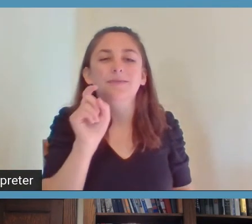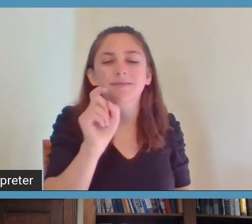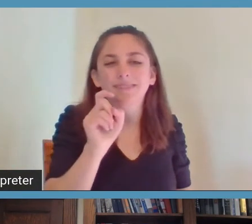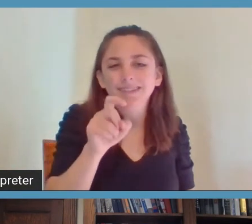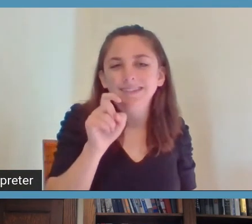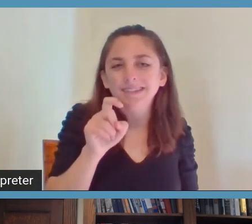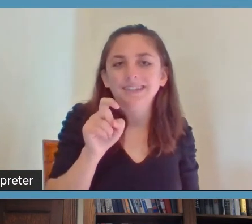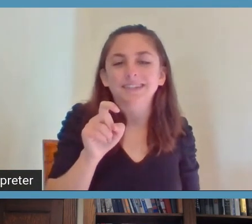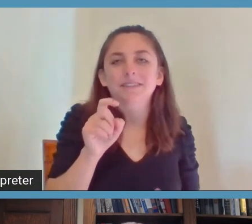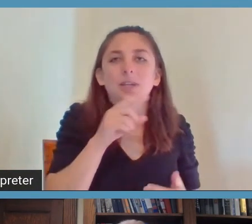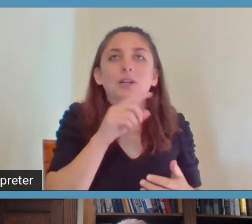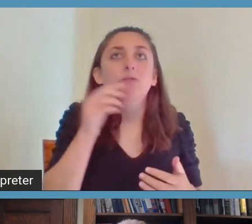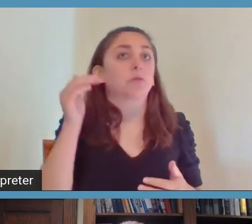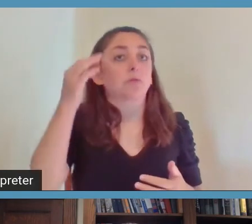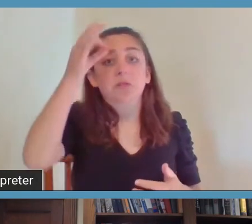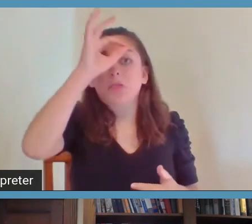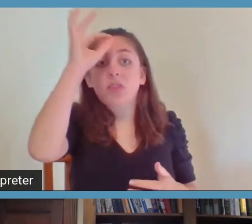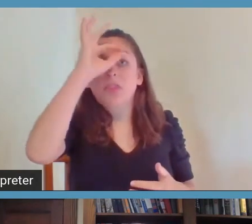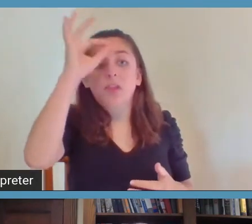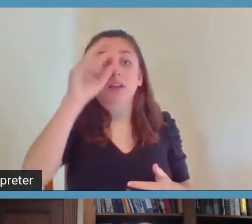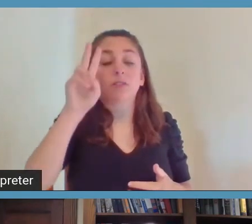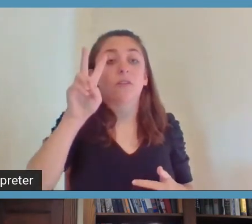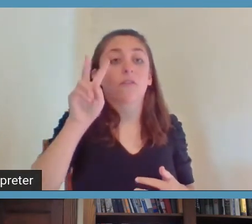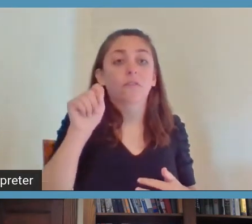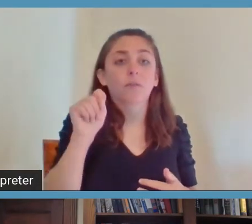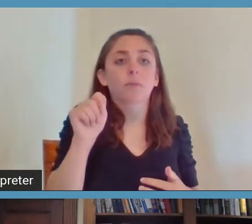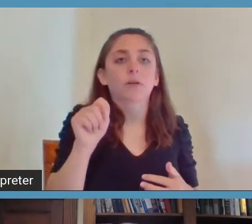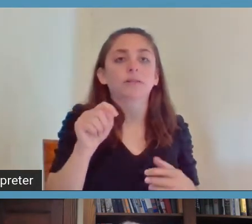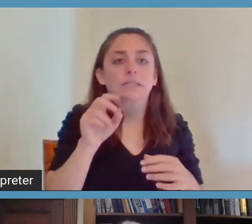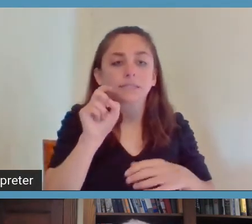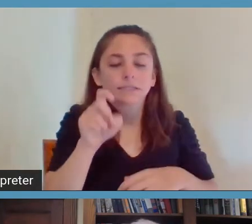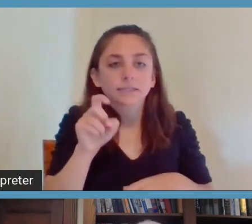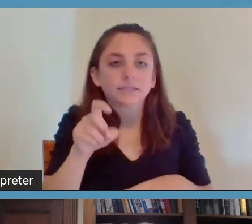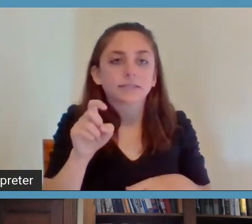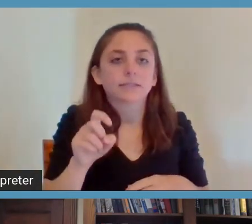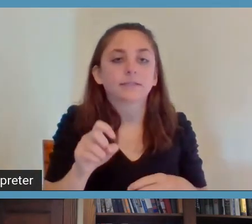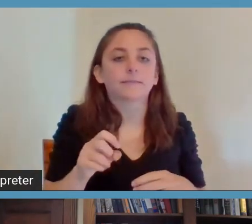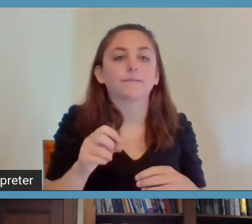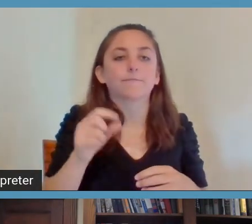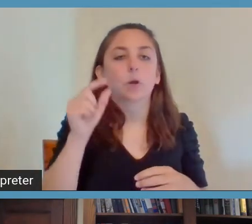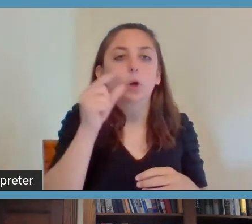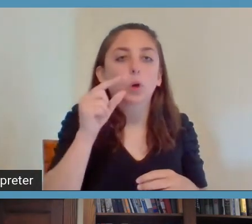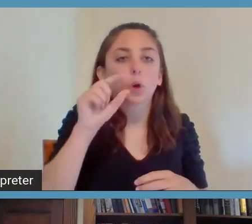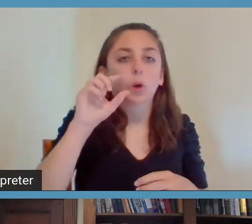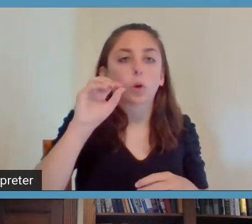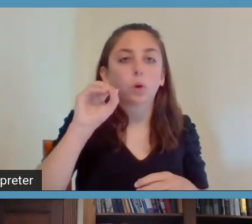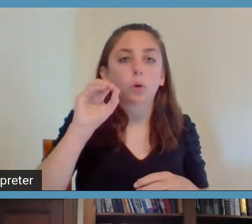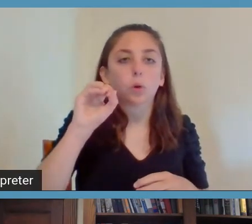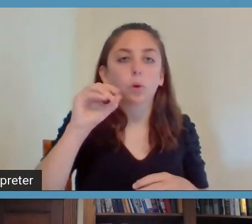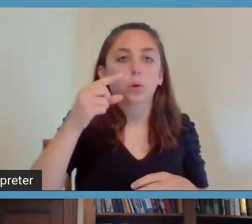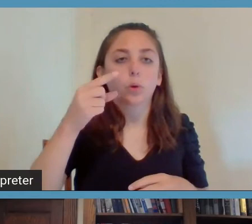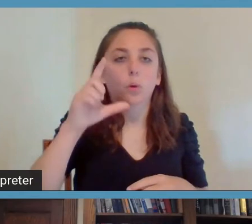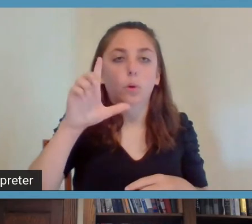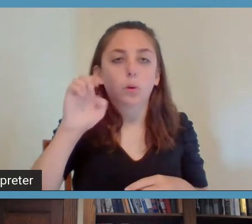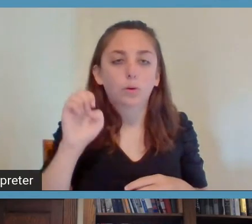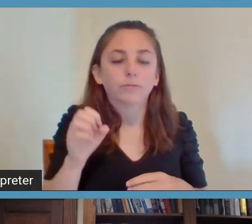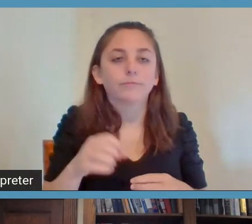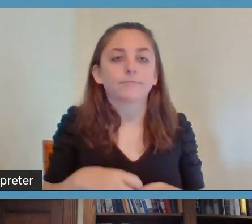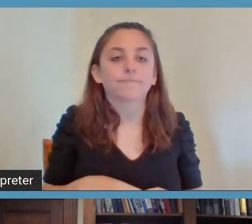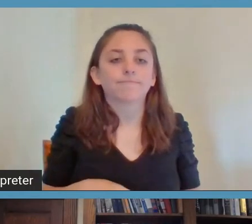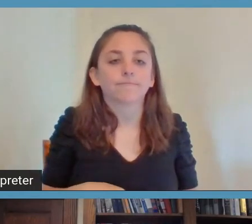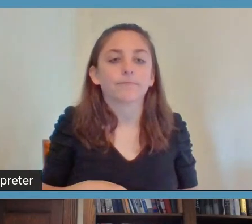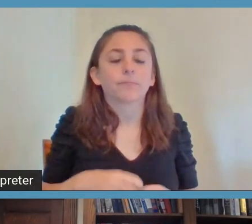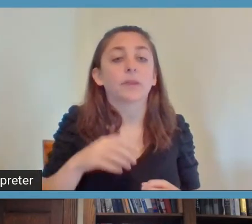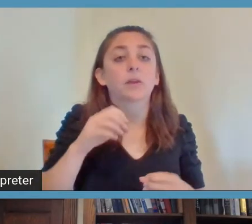is. Sorry, it's a mountain lion. That's I always do that. Let them Google it. But all right, so let me ask you this then. The pandemic, has